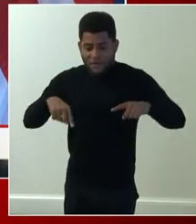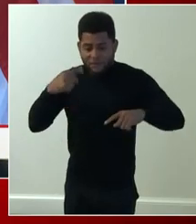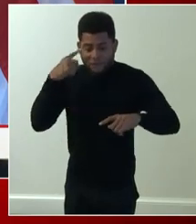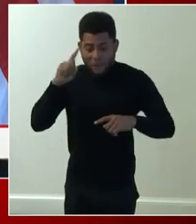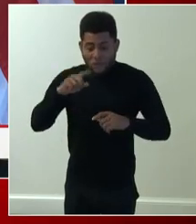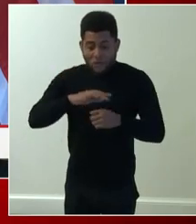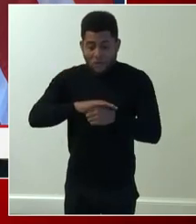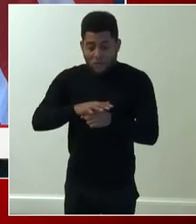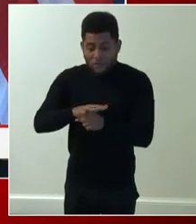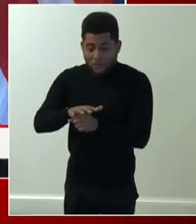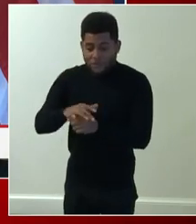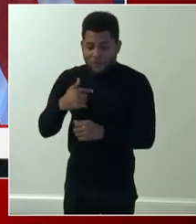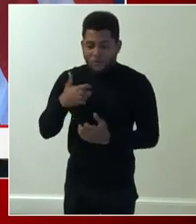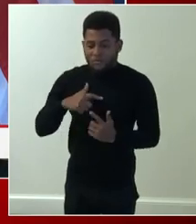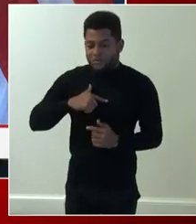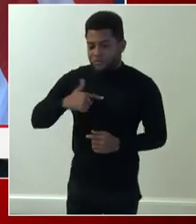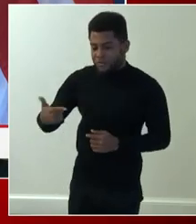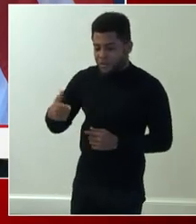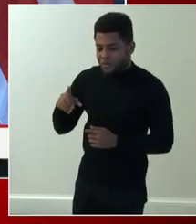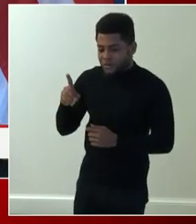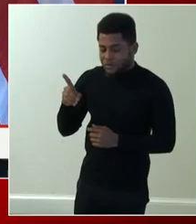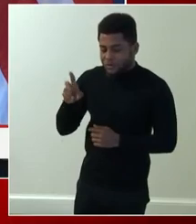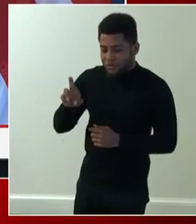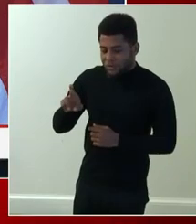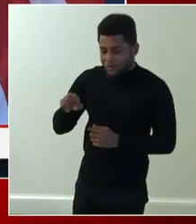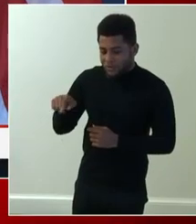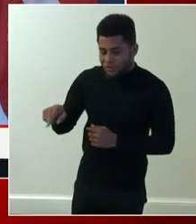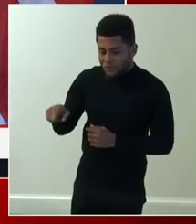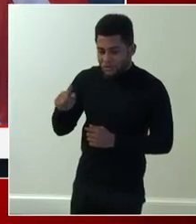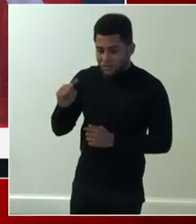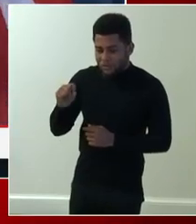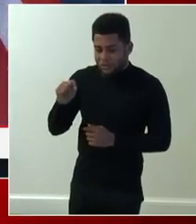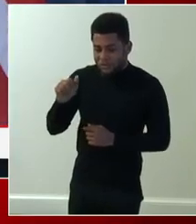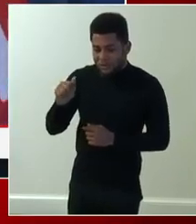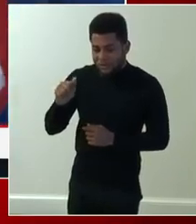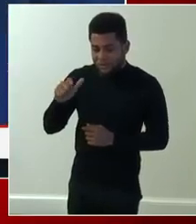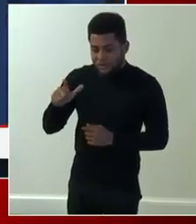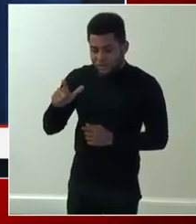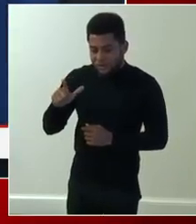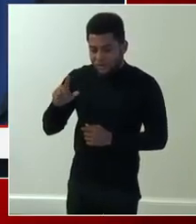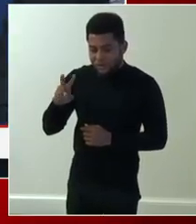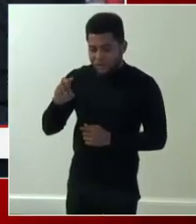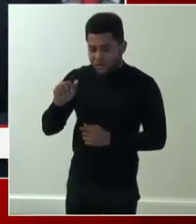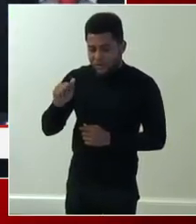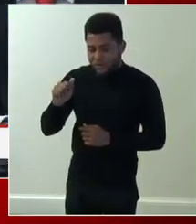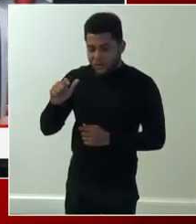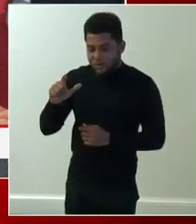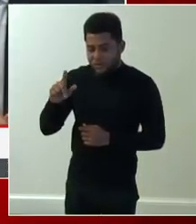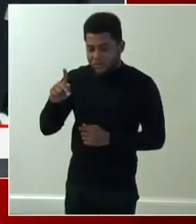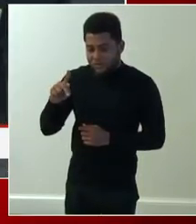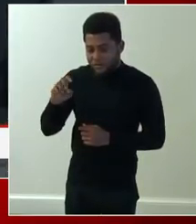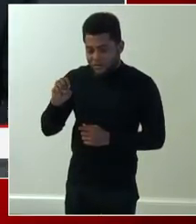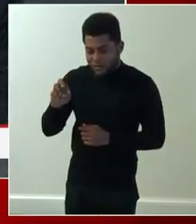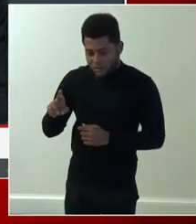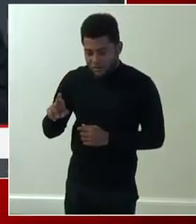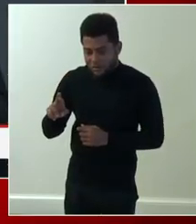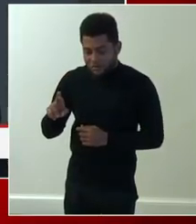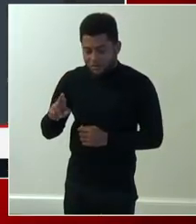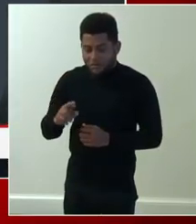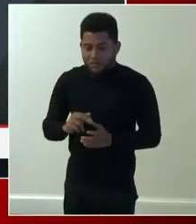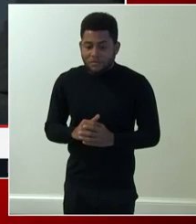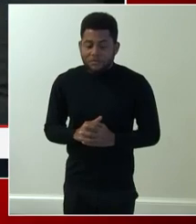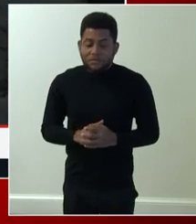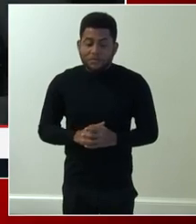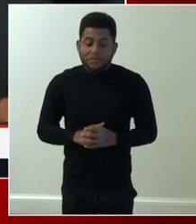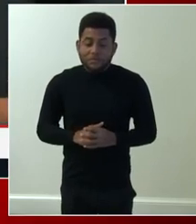to talk about this briefly. Thank you, Mayor. So we want to do a little bit of context setting. I